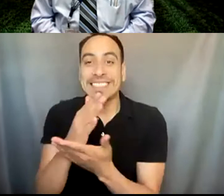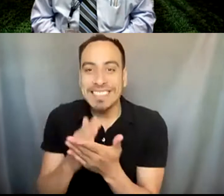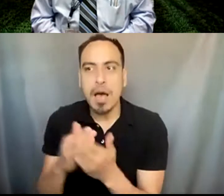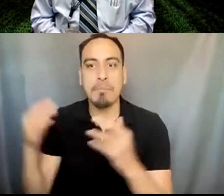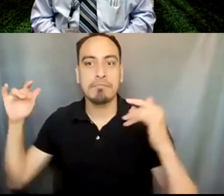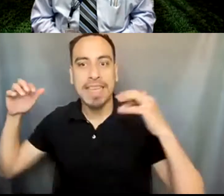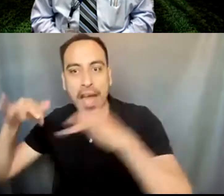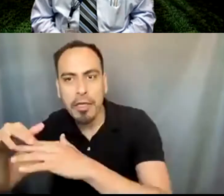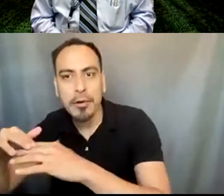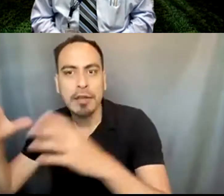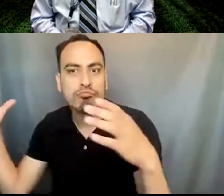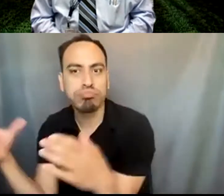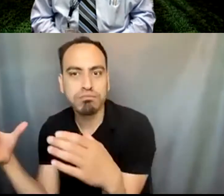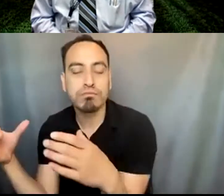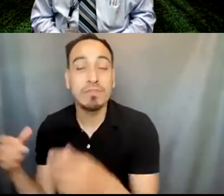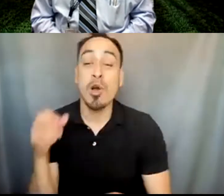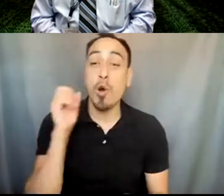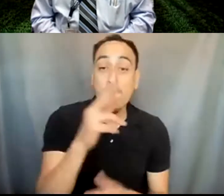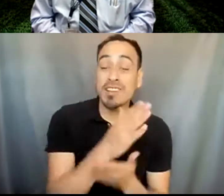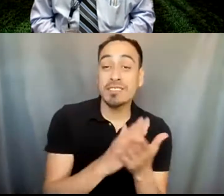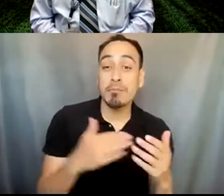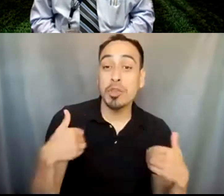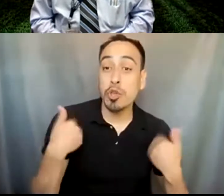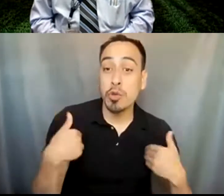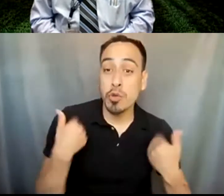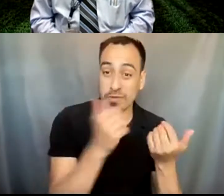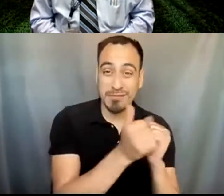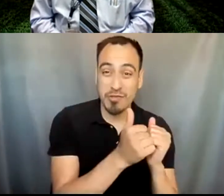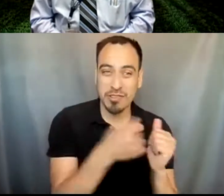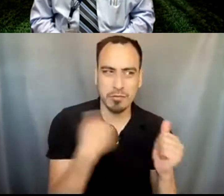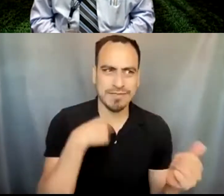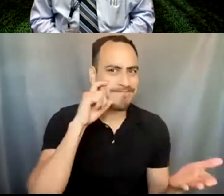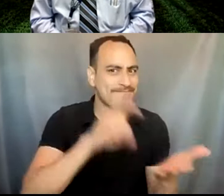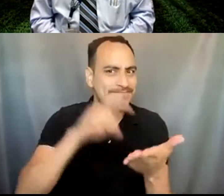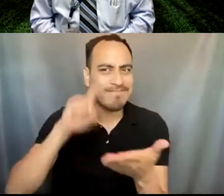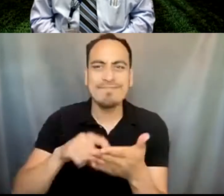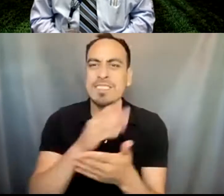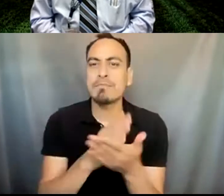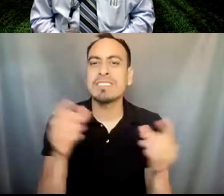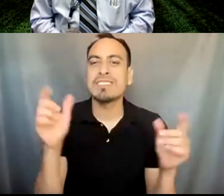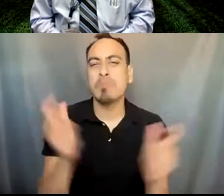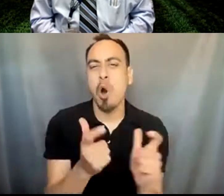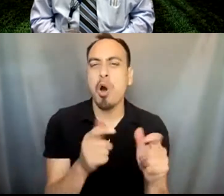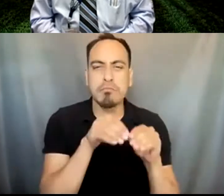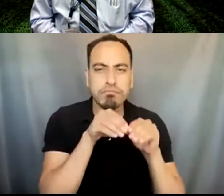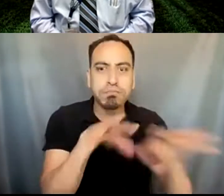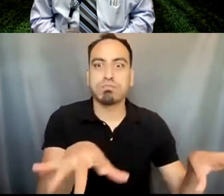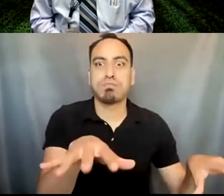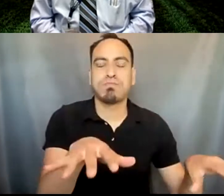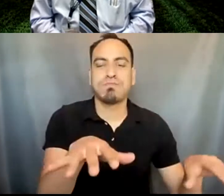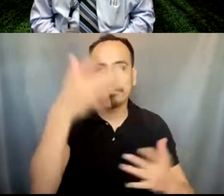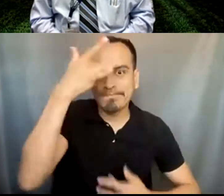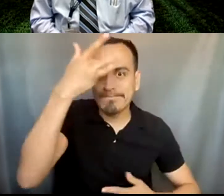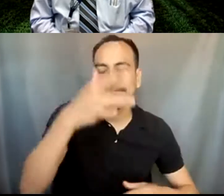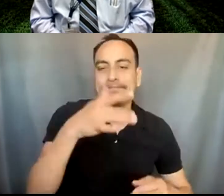We have had some multiple small outbreaks that are related to youth sports. And we do have